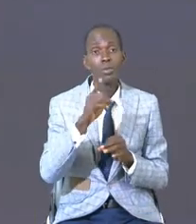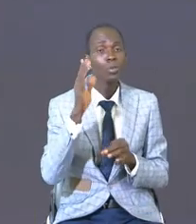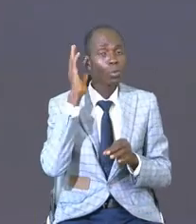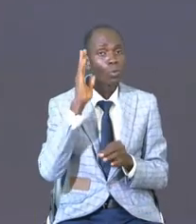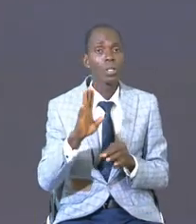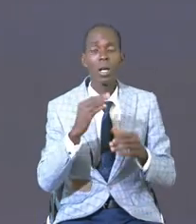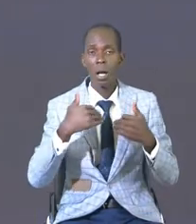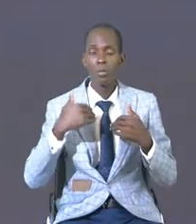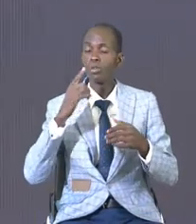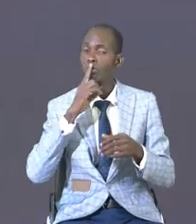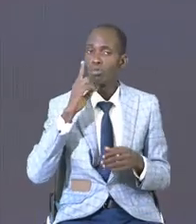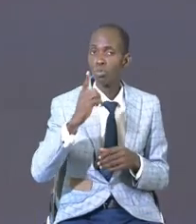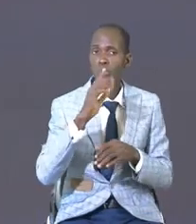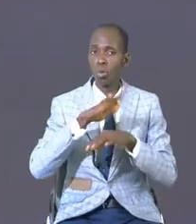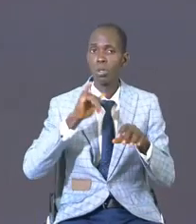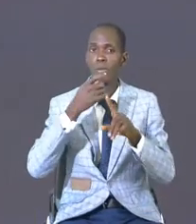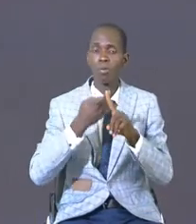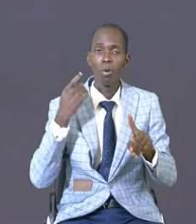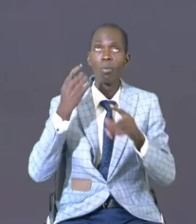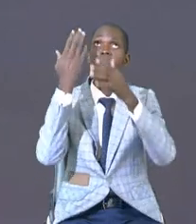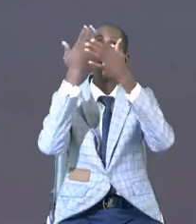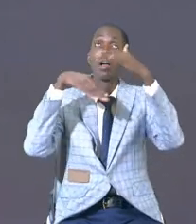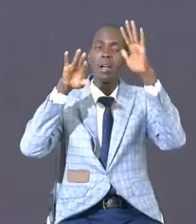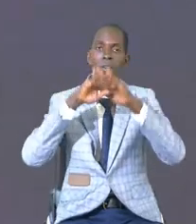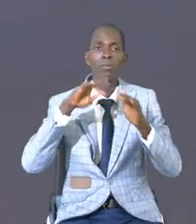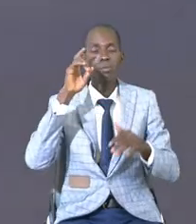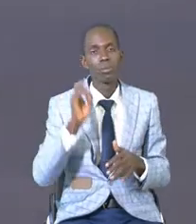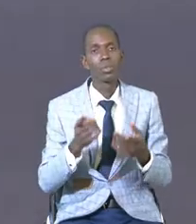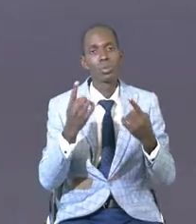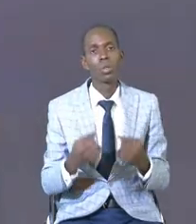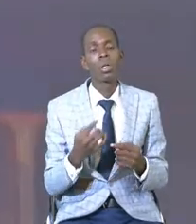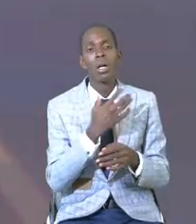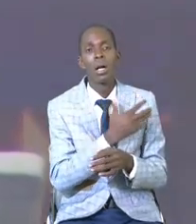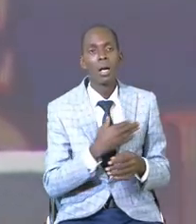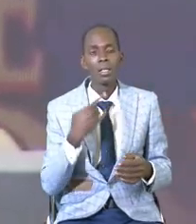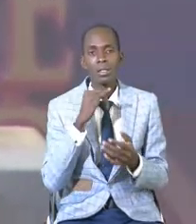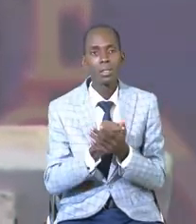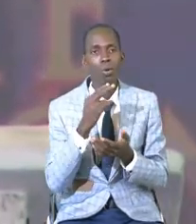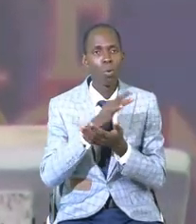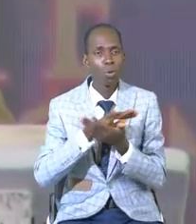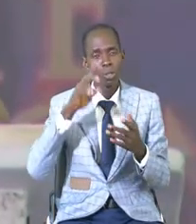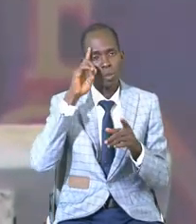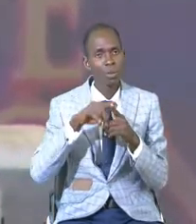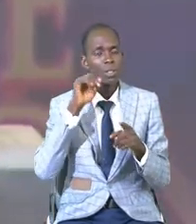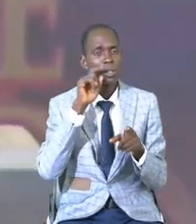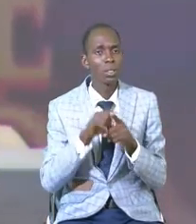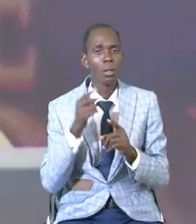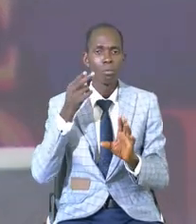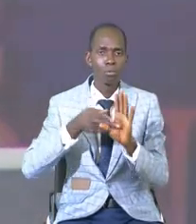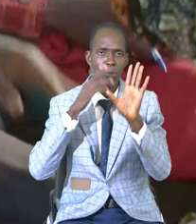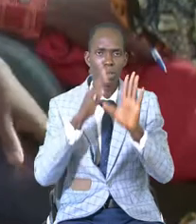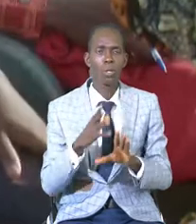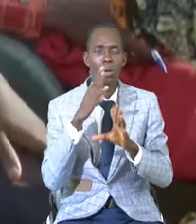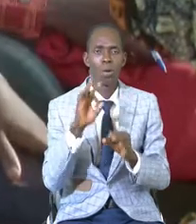call, it comes from heaven. It says, holy brethren, partakers of the heavenly calling,